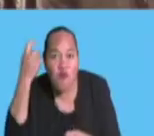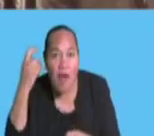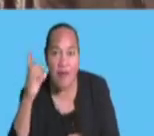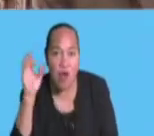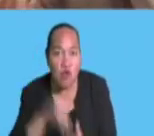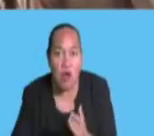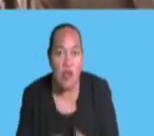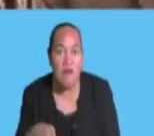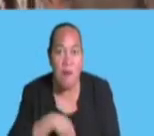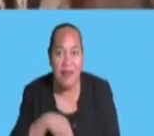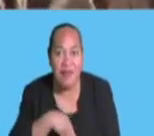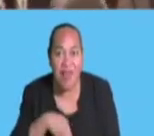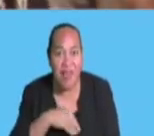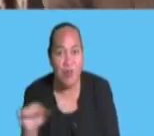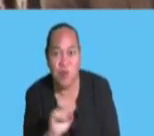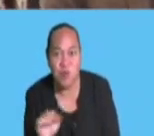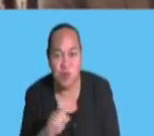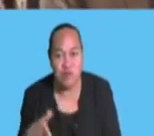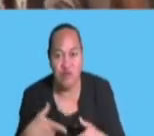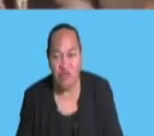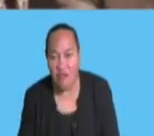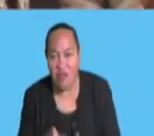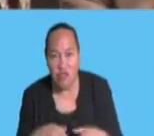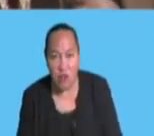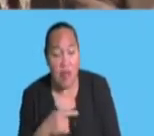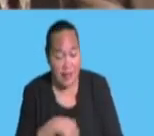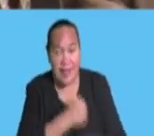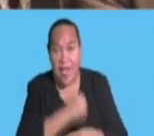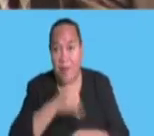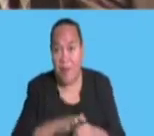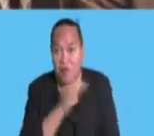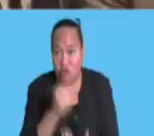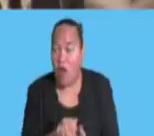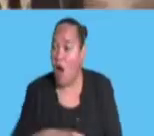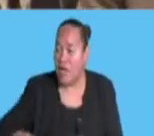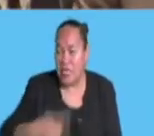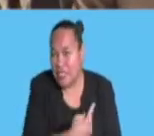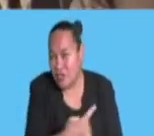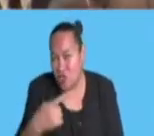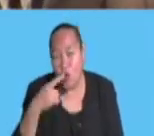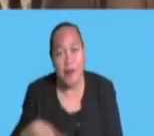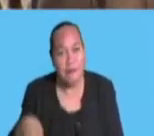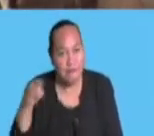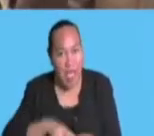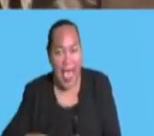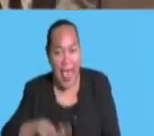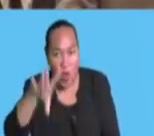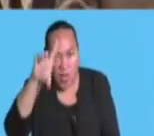fare. This government is paying for the bus fare to make sure that every child in this country gets an education.